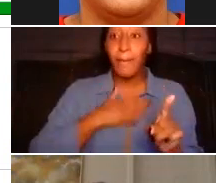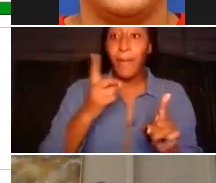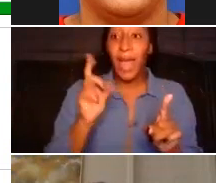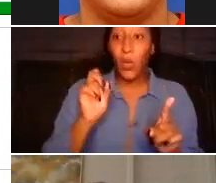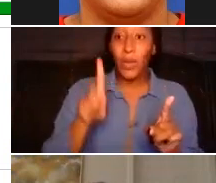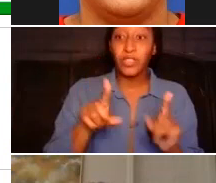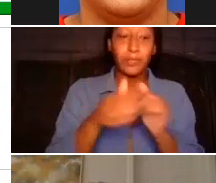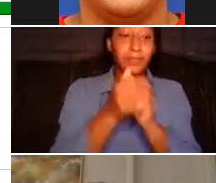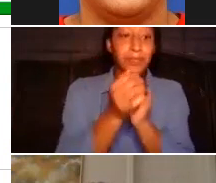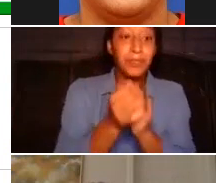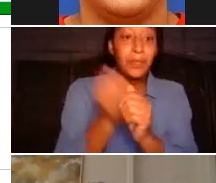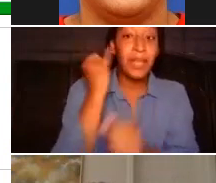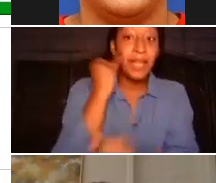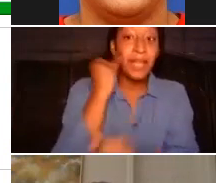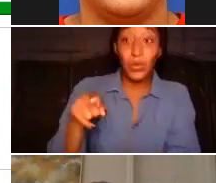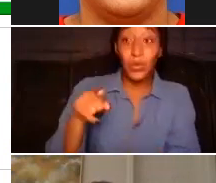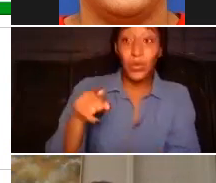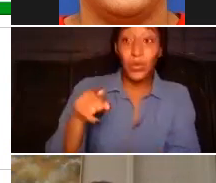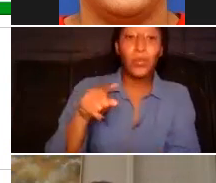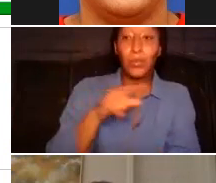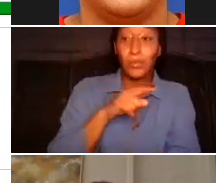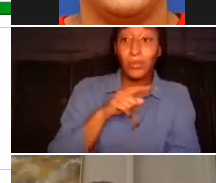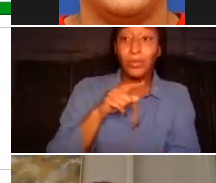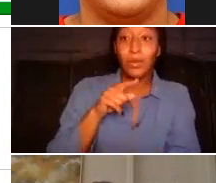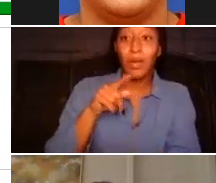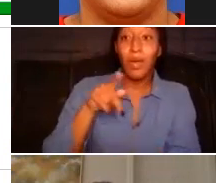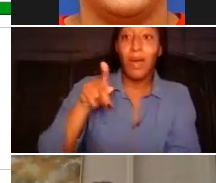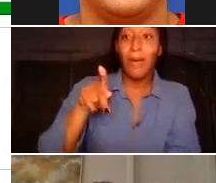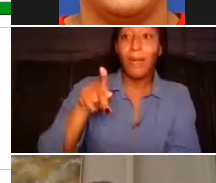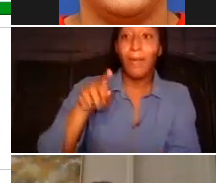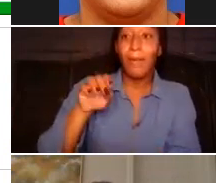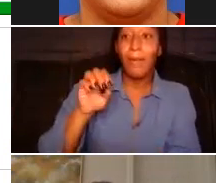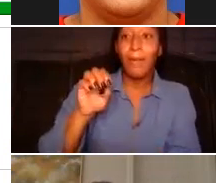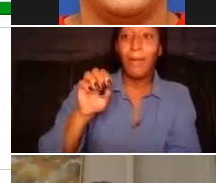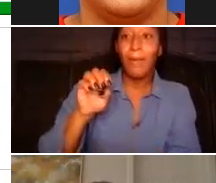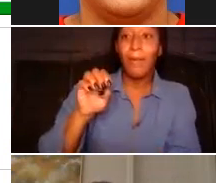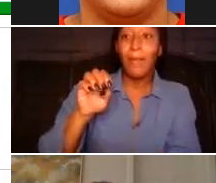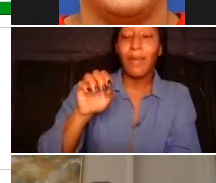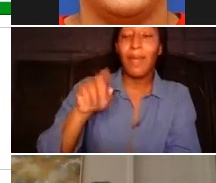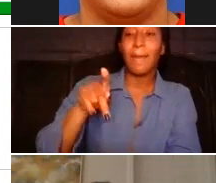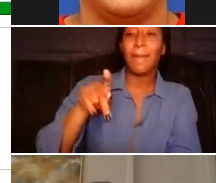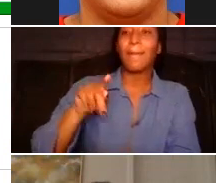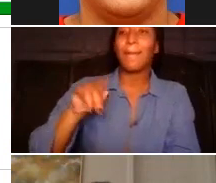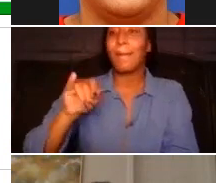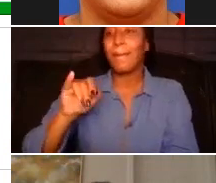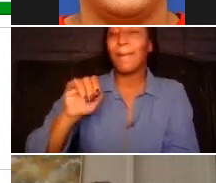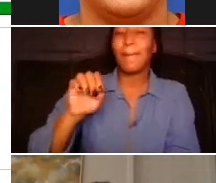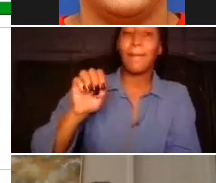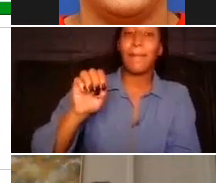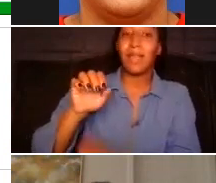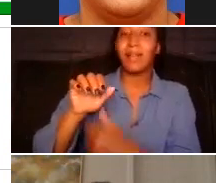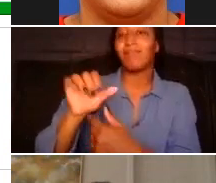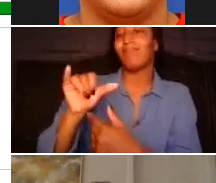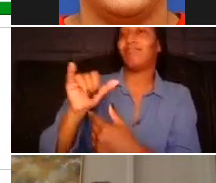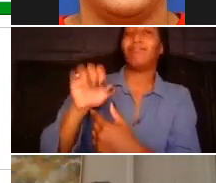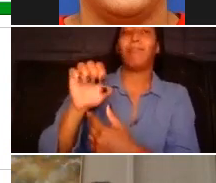student, and I don't know any of your backgrounds, do you all take a fluid mechanics class? I'm